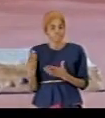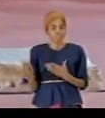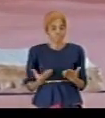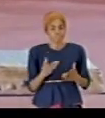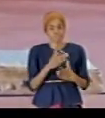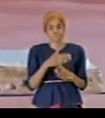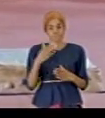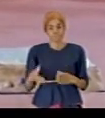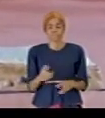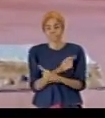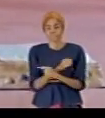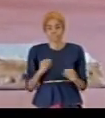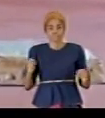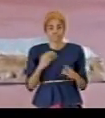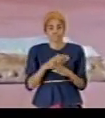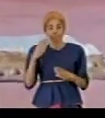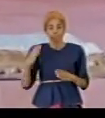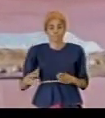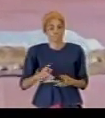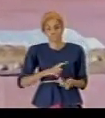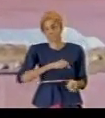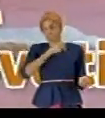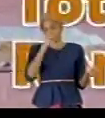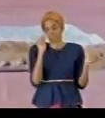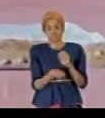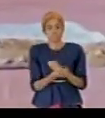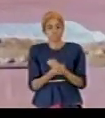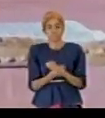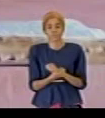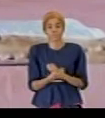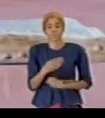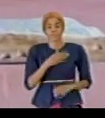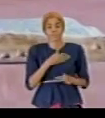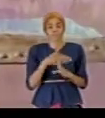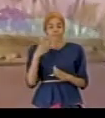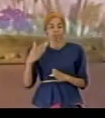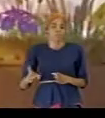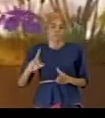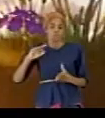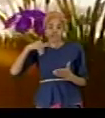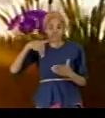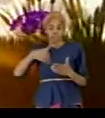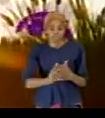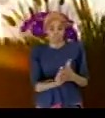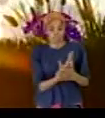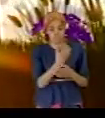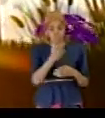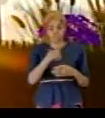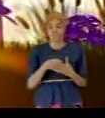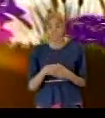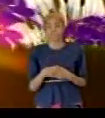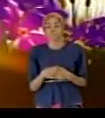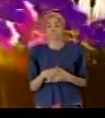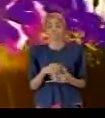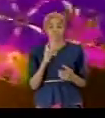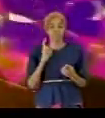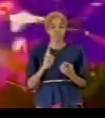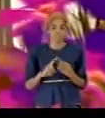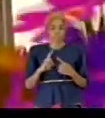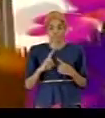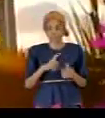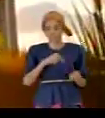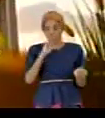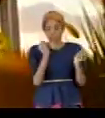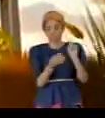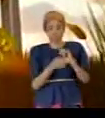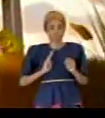transformation, total renovation, and total regeneration, redemption to turn us